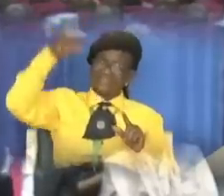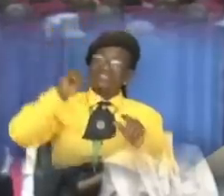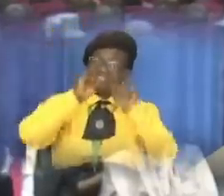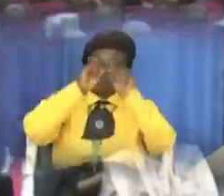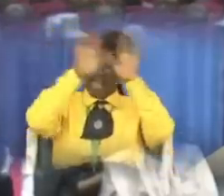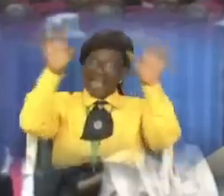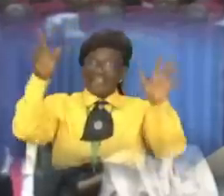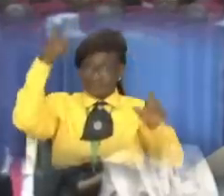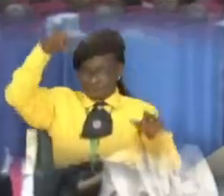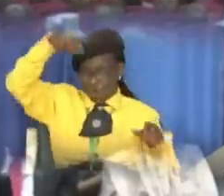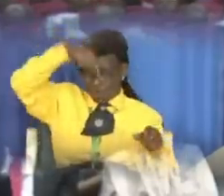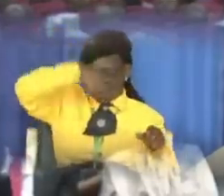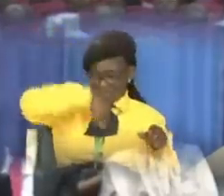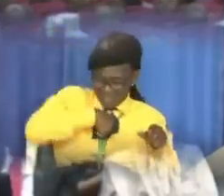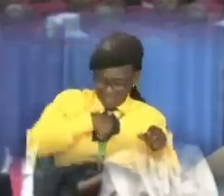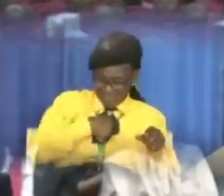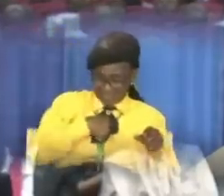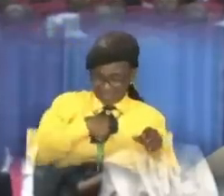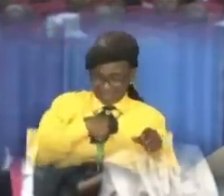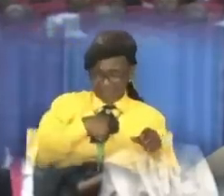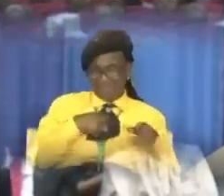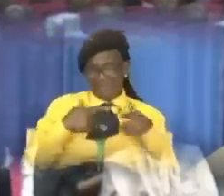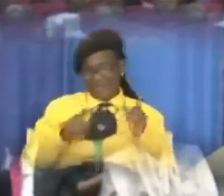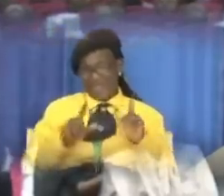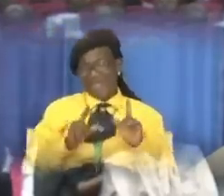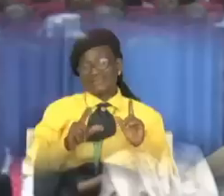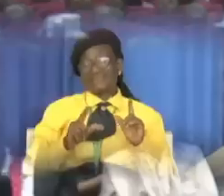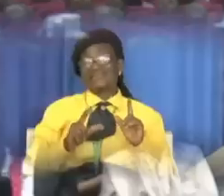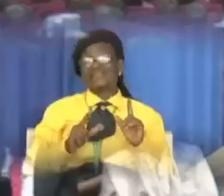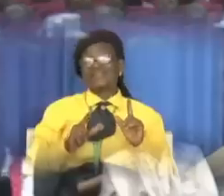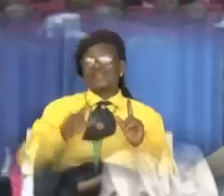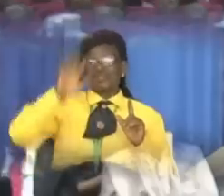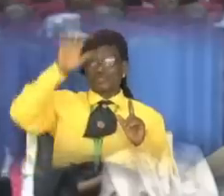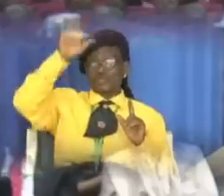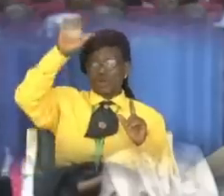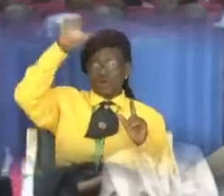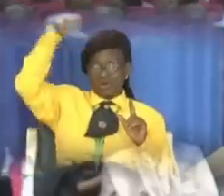first one. Let your light shine for me.